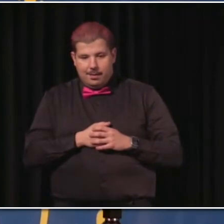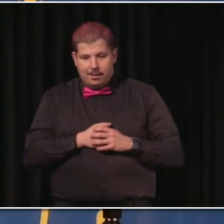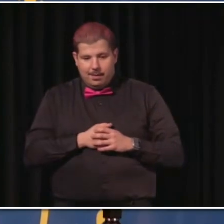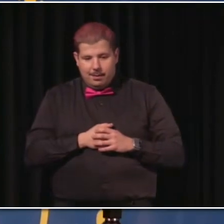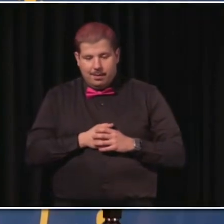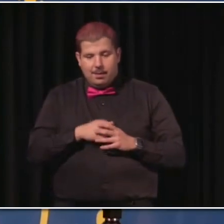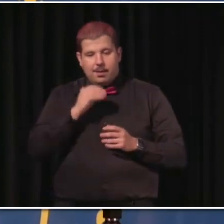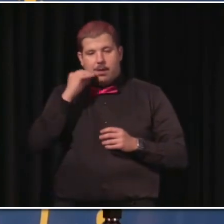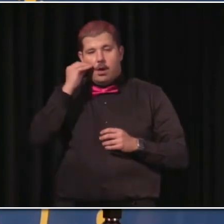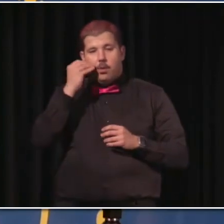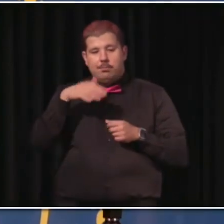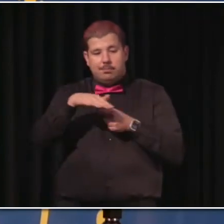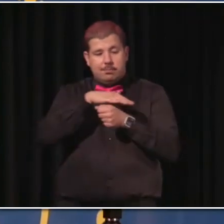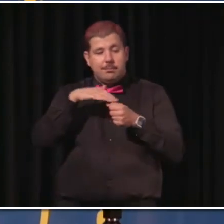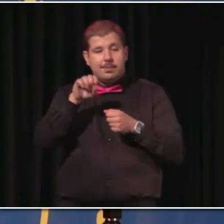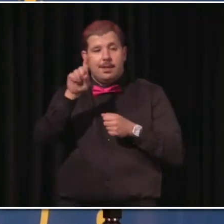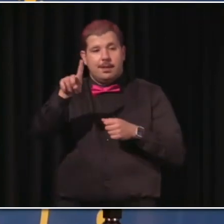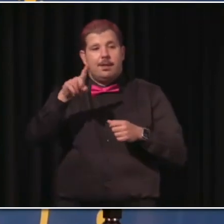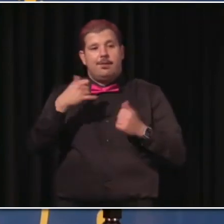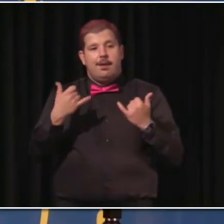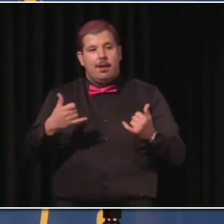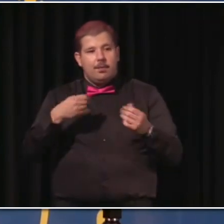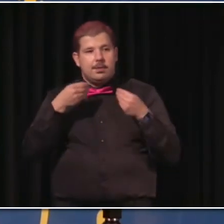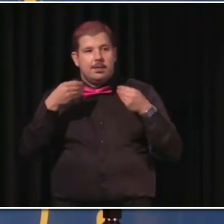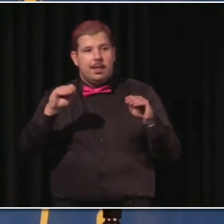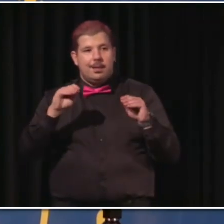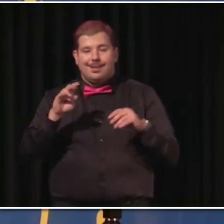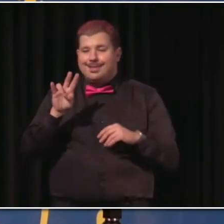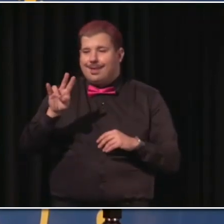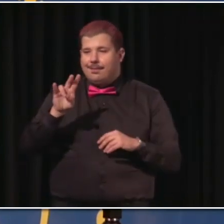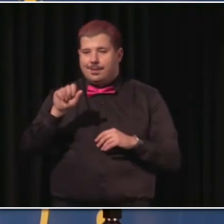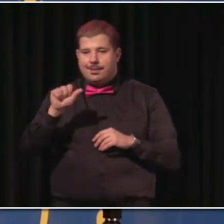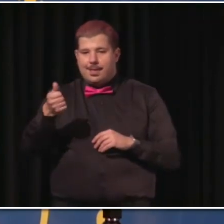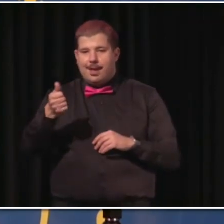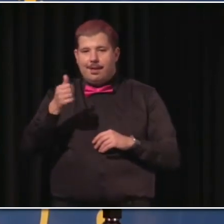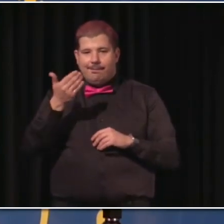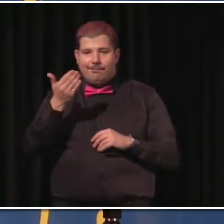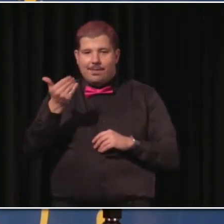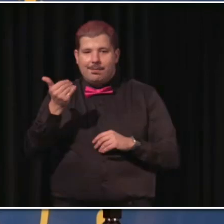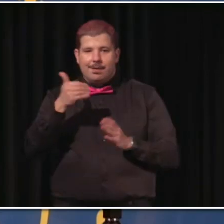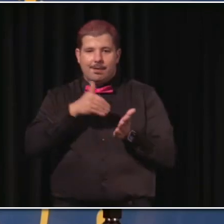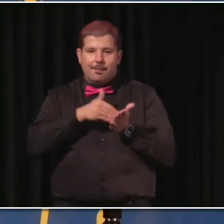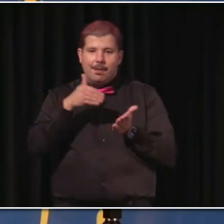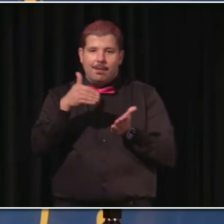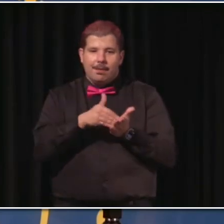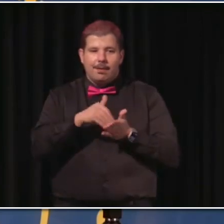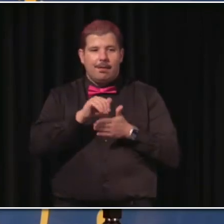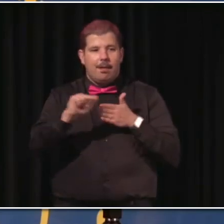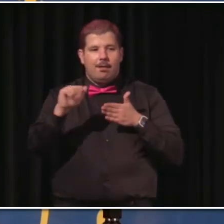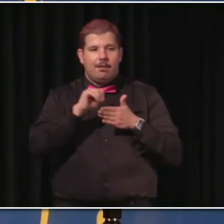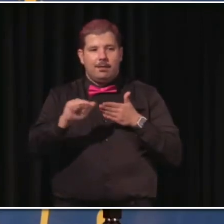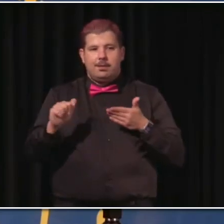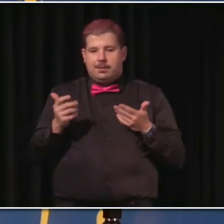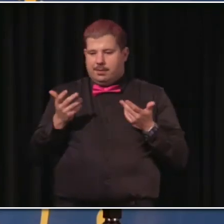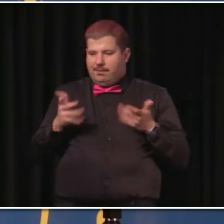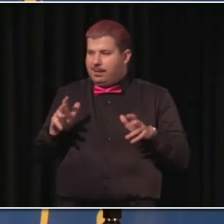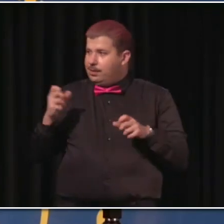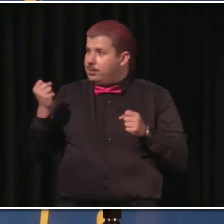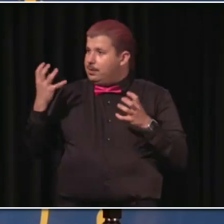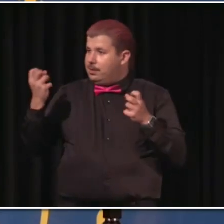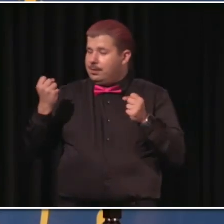Homes in San Diego are now selling for $7, $10, even $15 million after decades